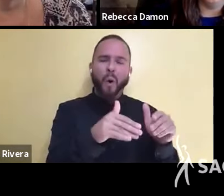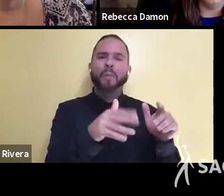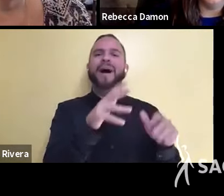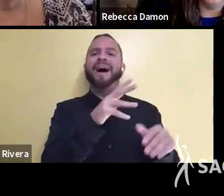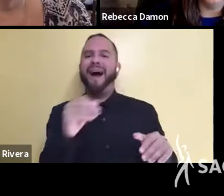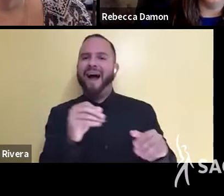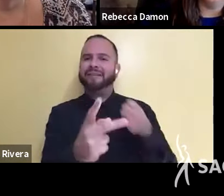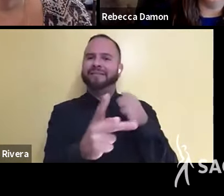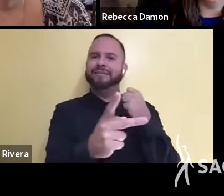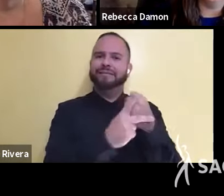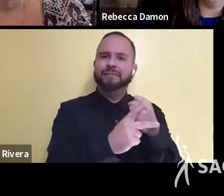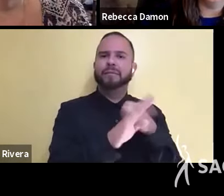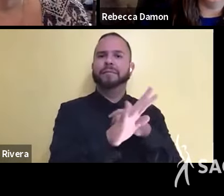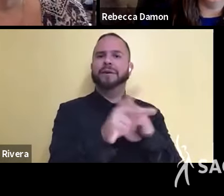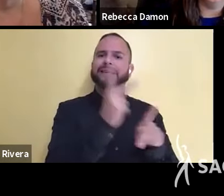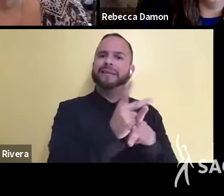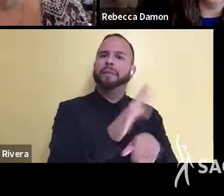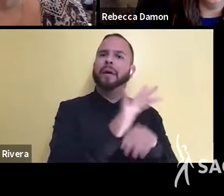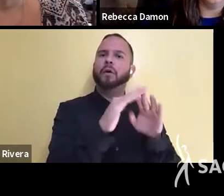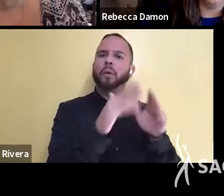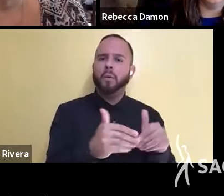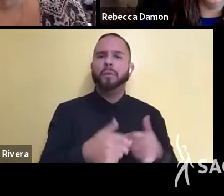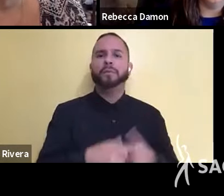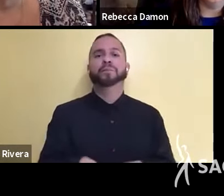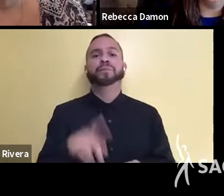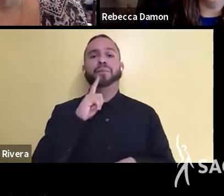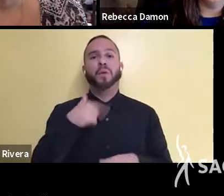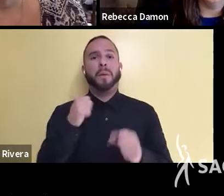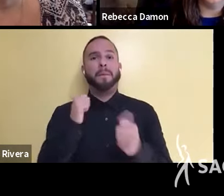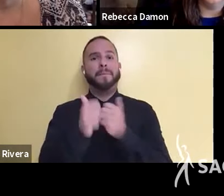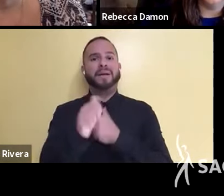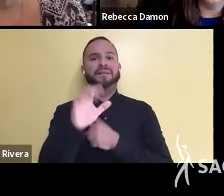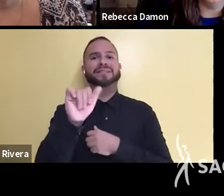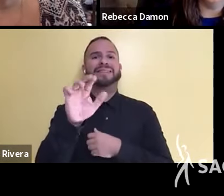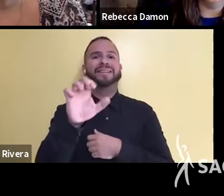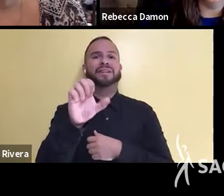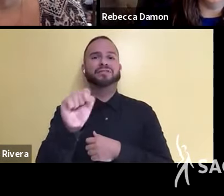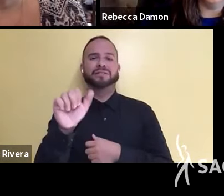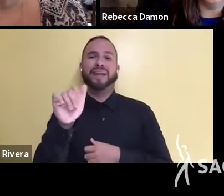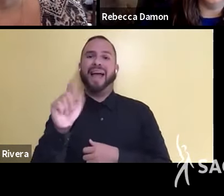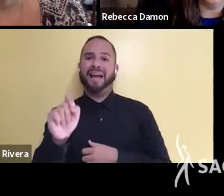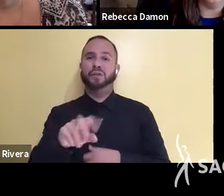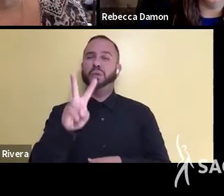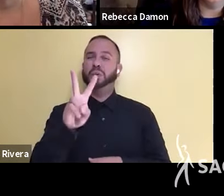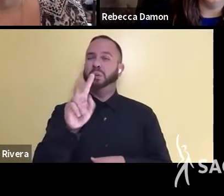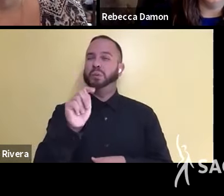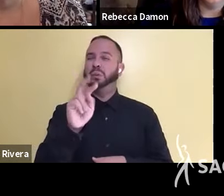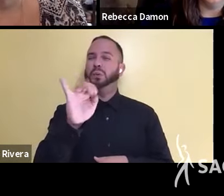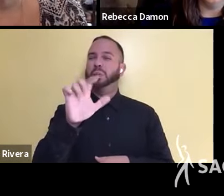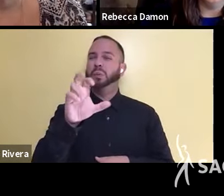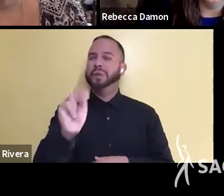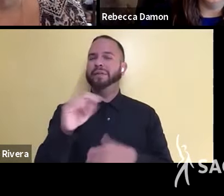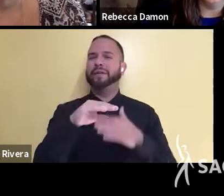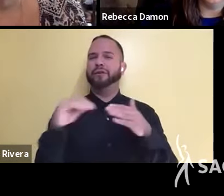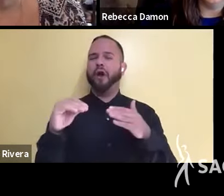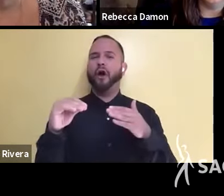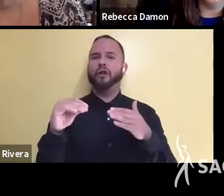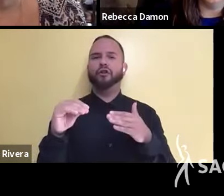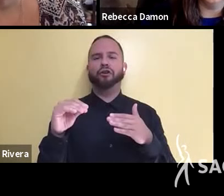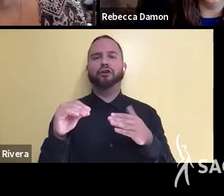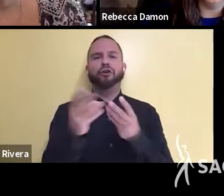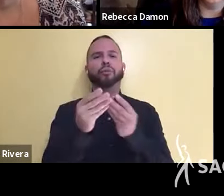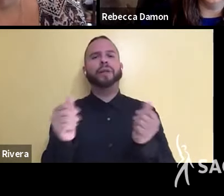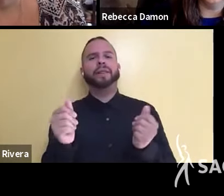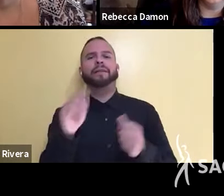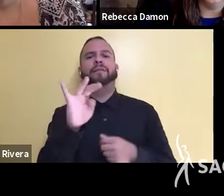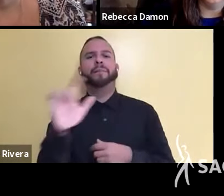first step when we passed the CARES Act, which was a massive $2 trillion relief bill. Under the CARES Act,